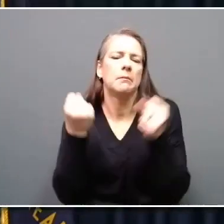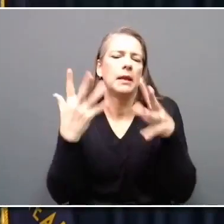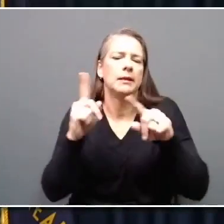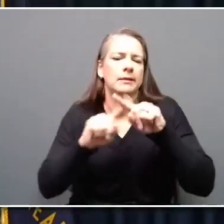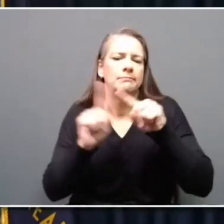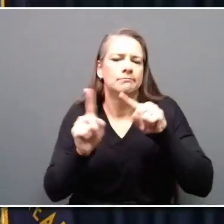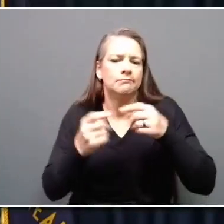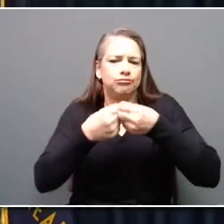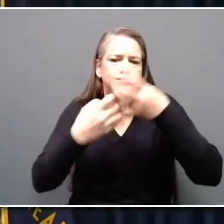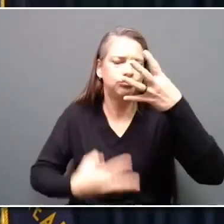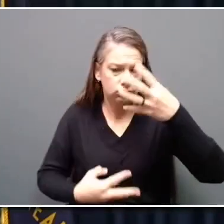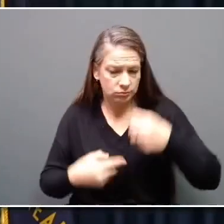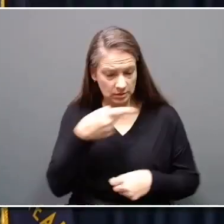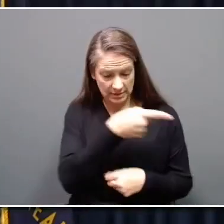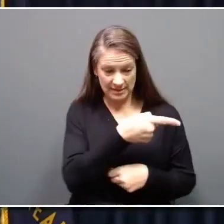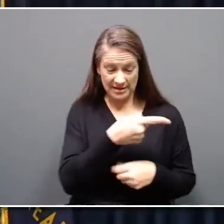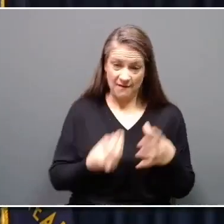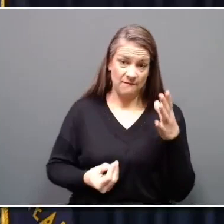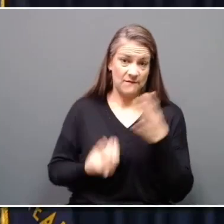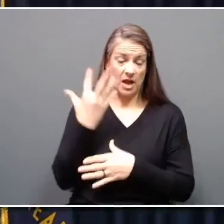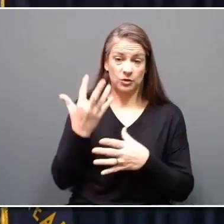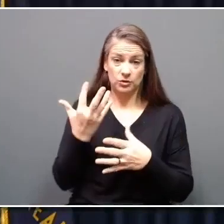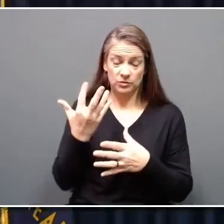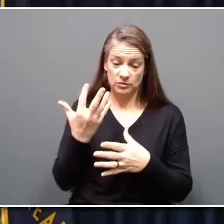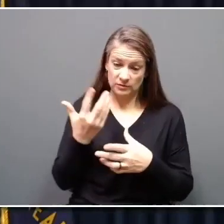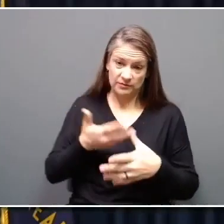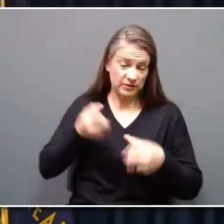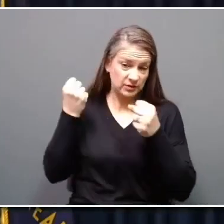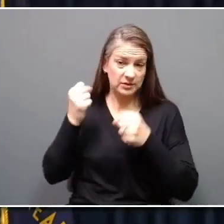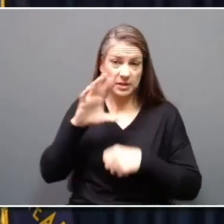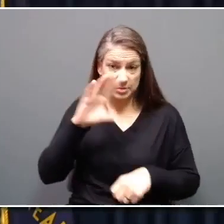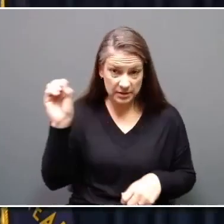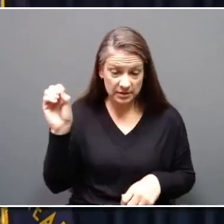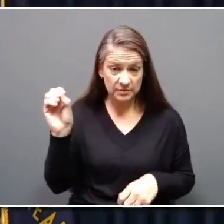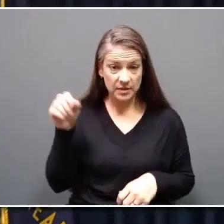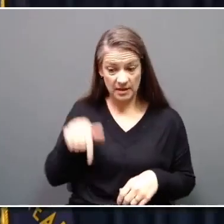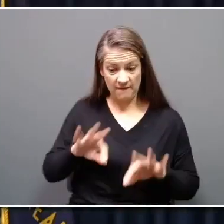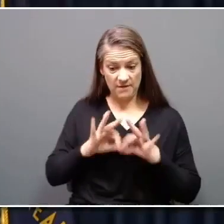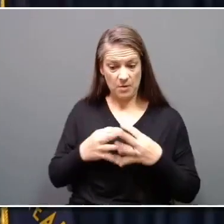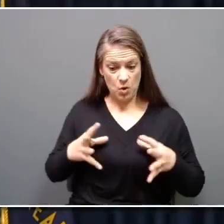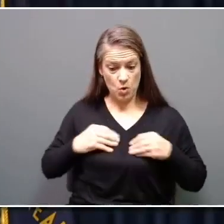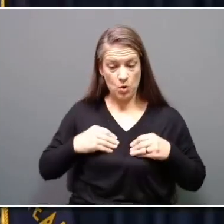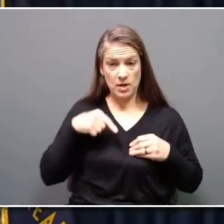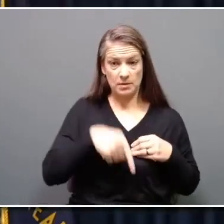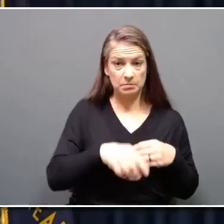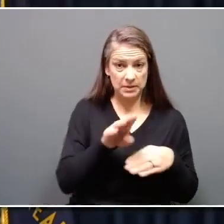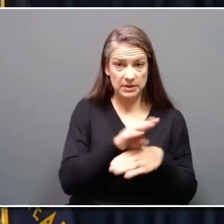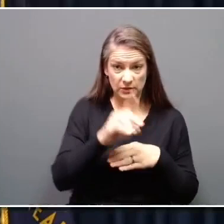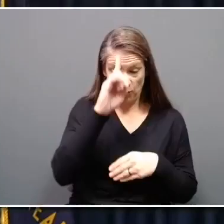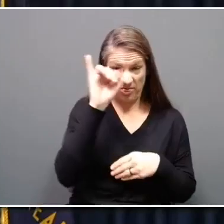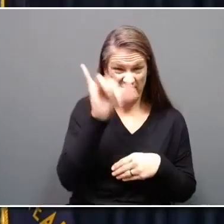industry's fastest growing companies and one of the last family-owned businesses still manufacturing nonwoven fabric in the United States.